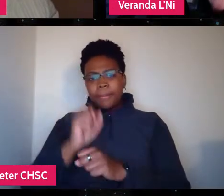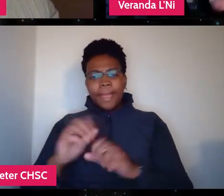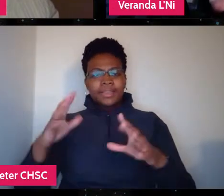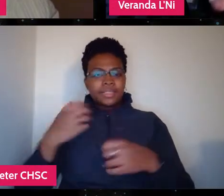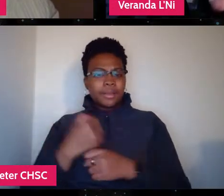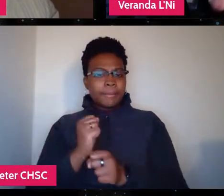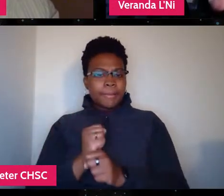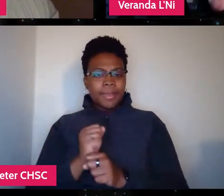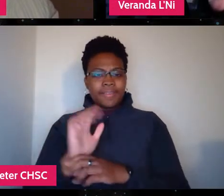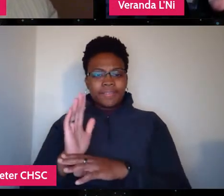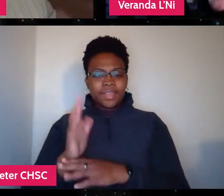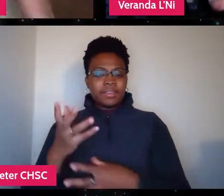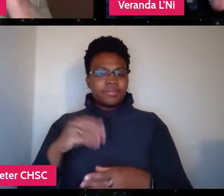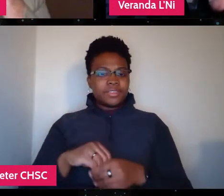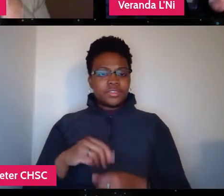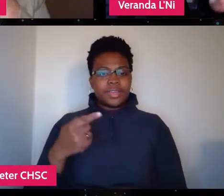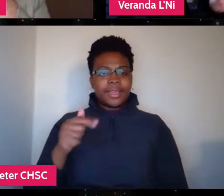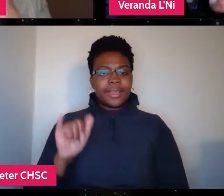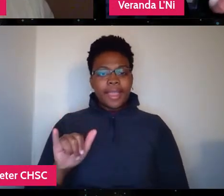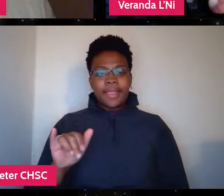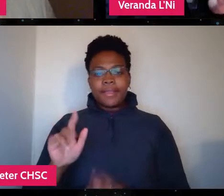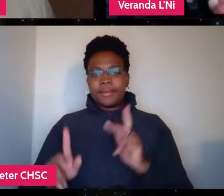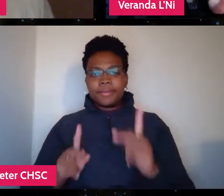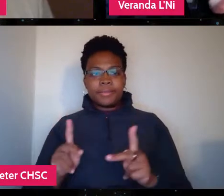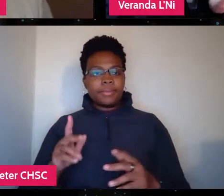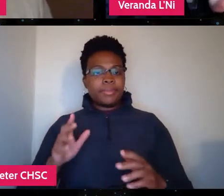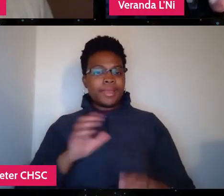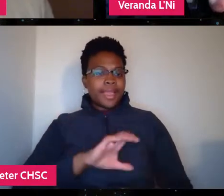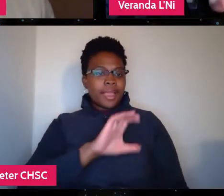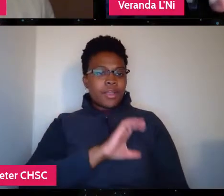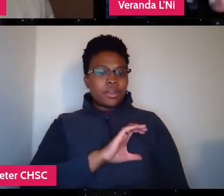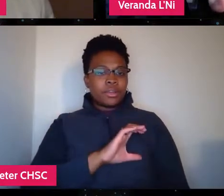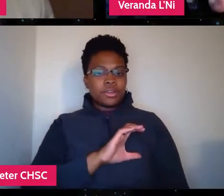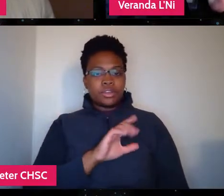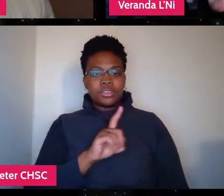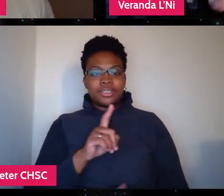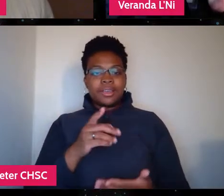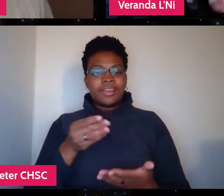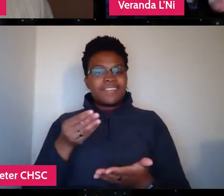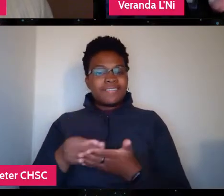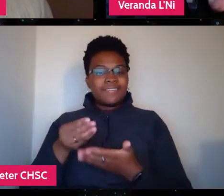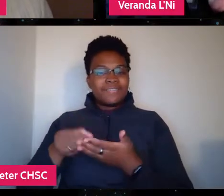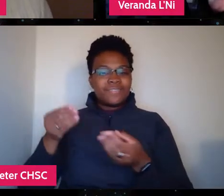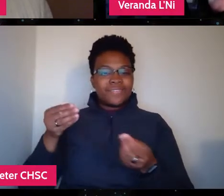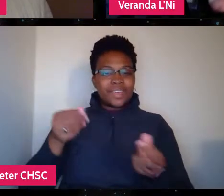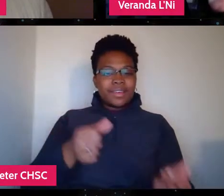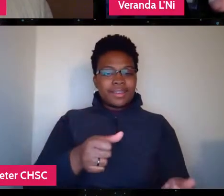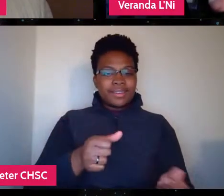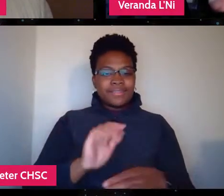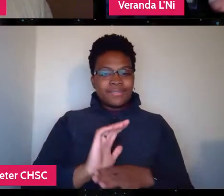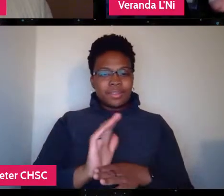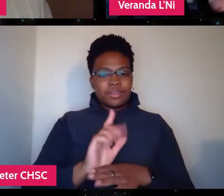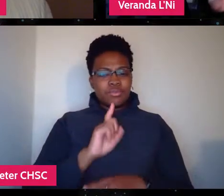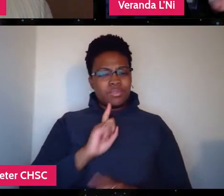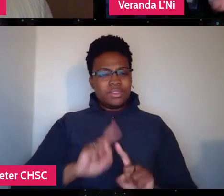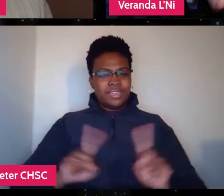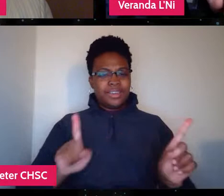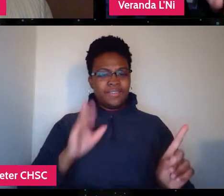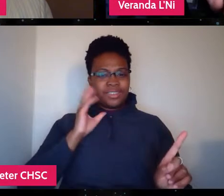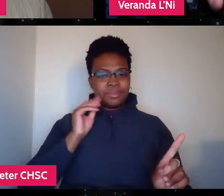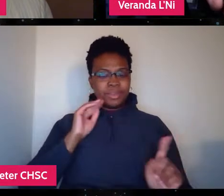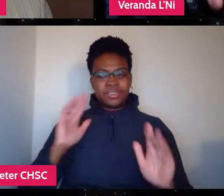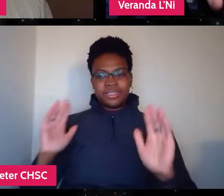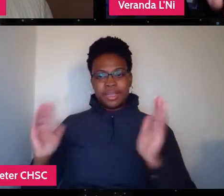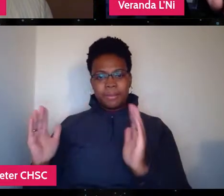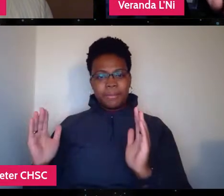gay themes and characters and funding those films was really a different experience then